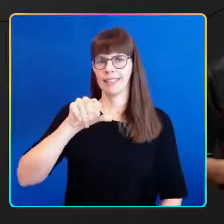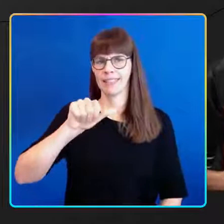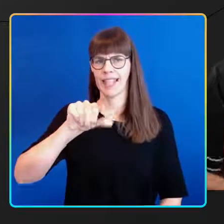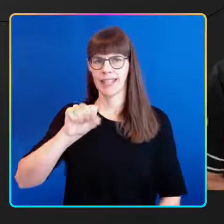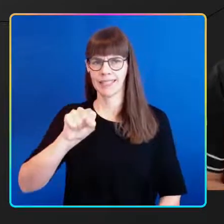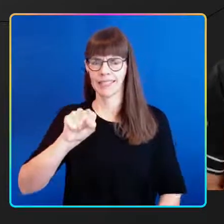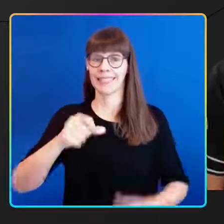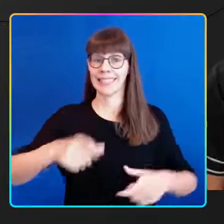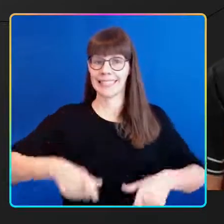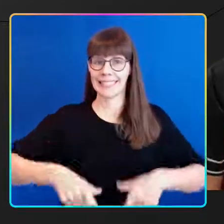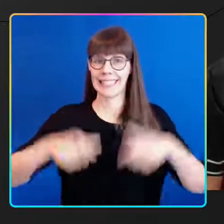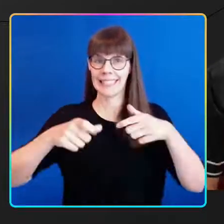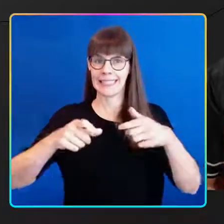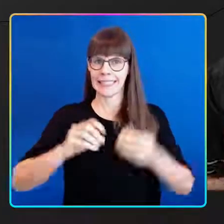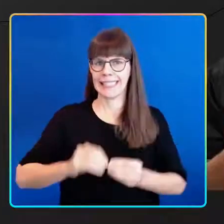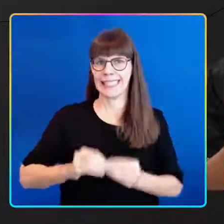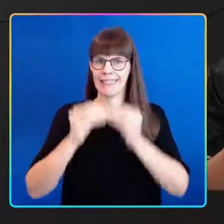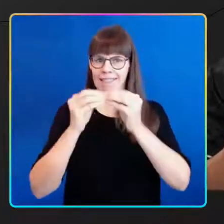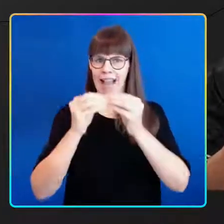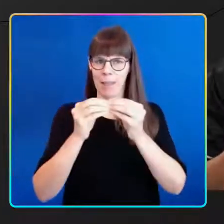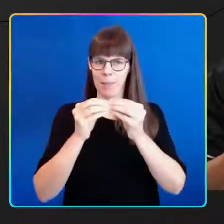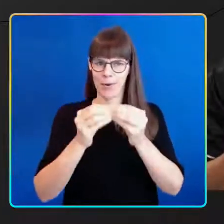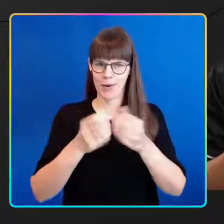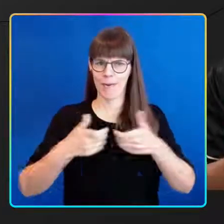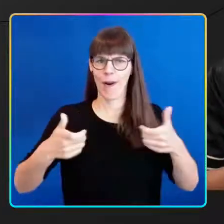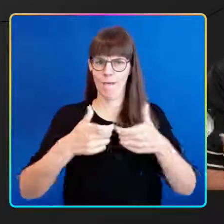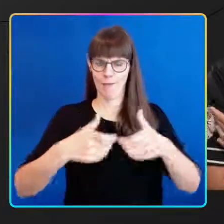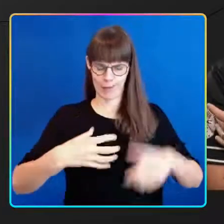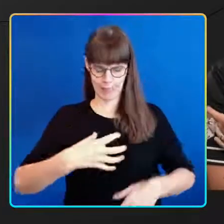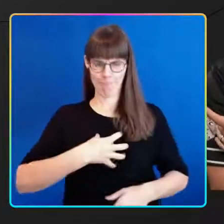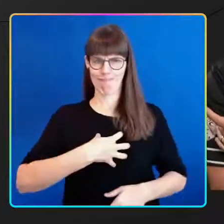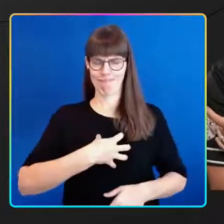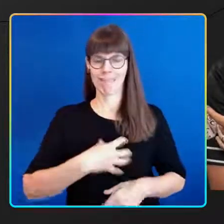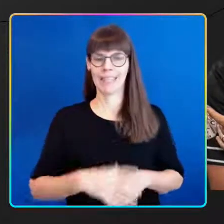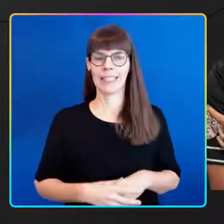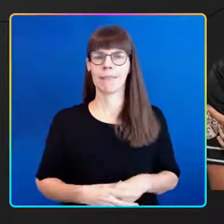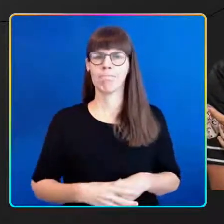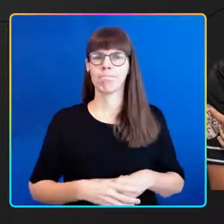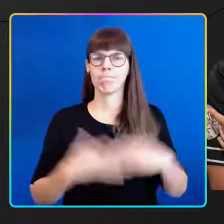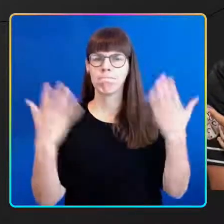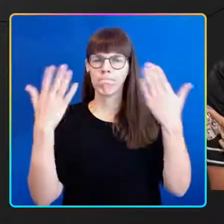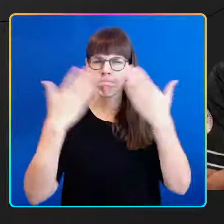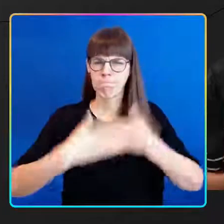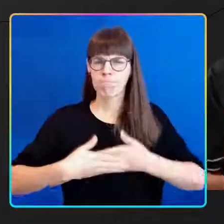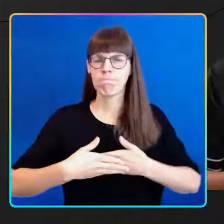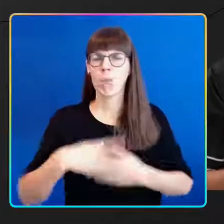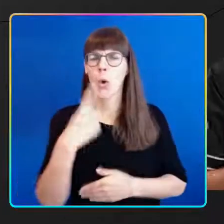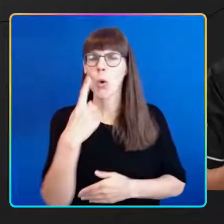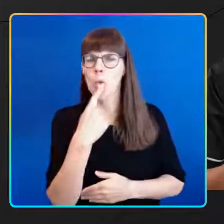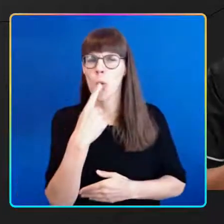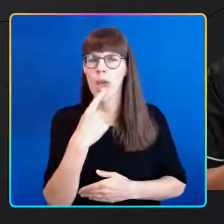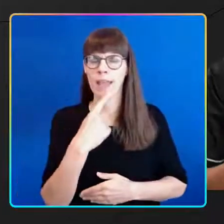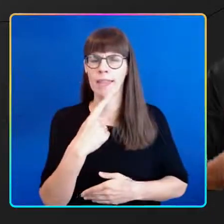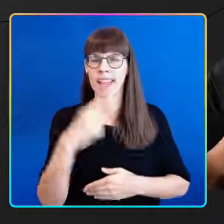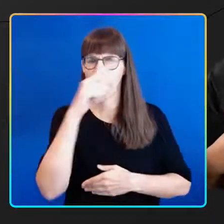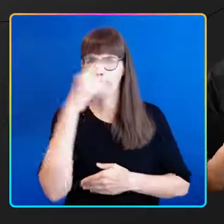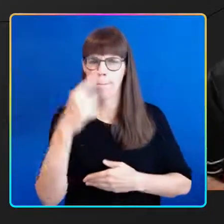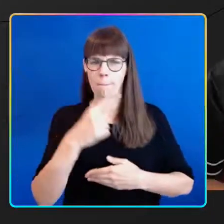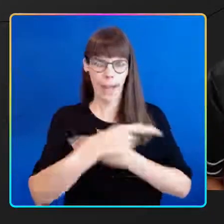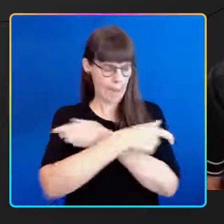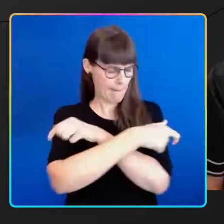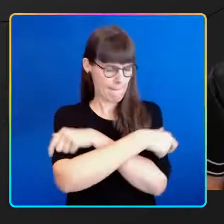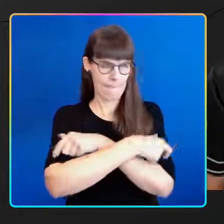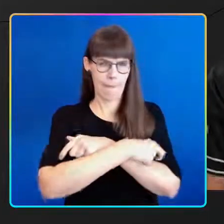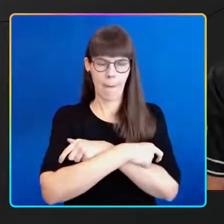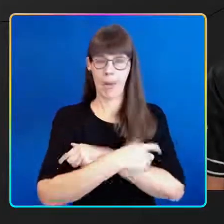told. It is a dark red and it has black sleeves. And it has the words